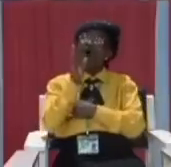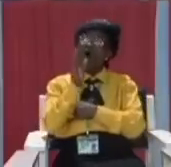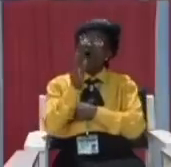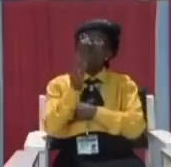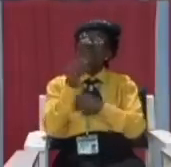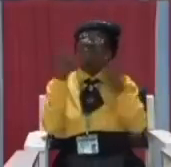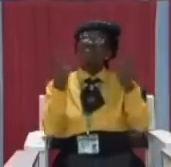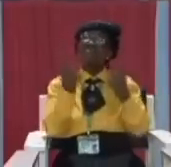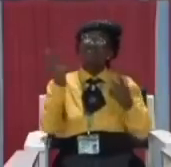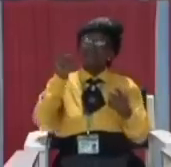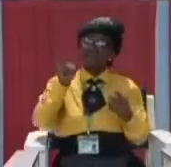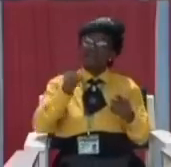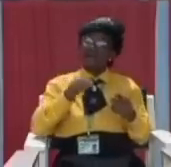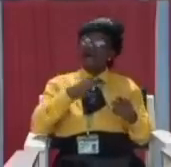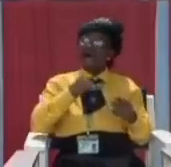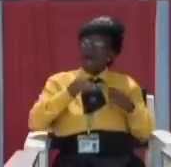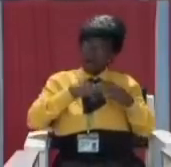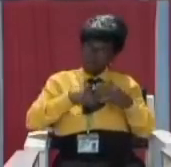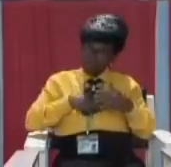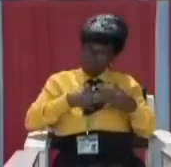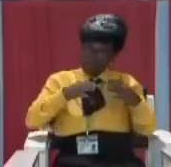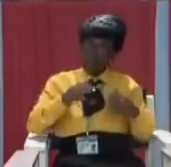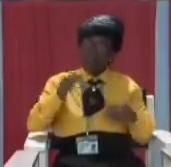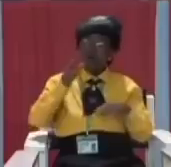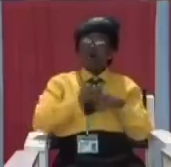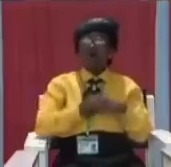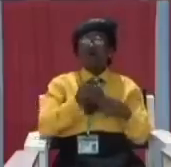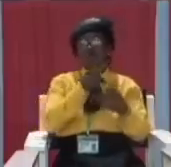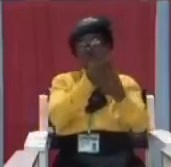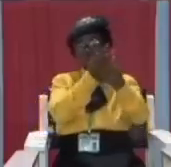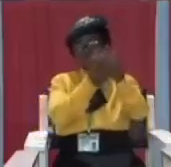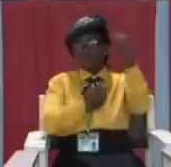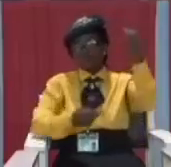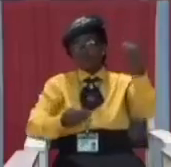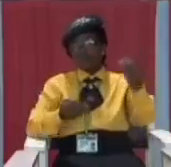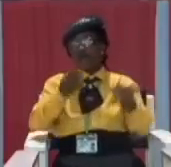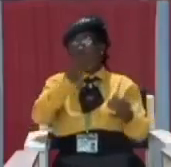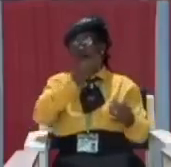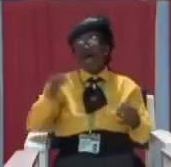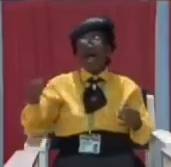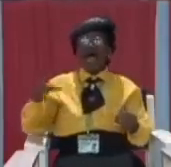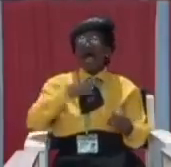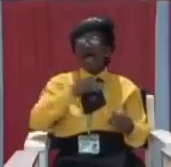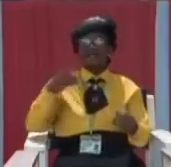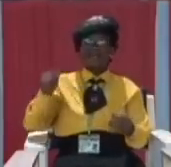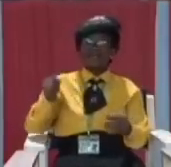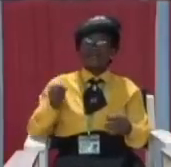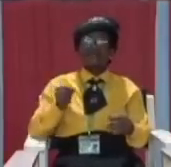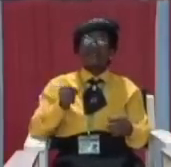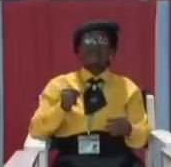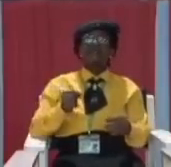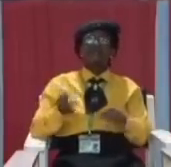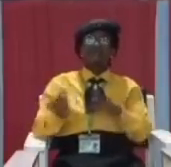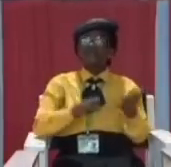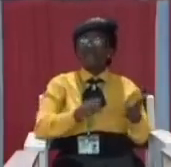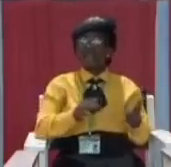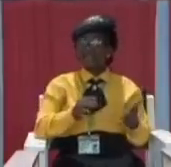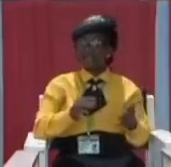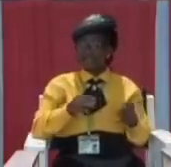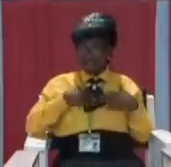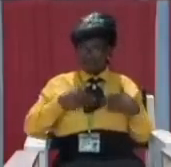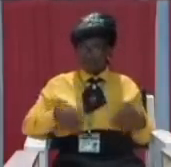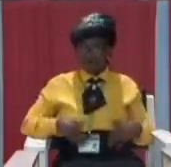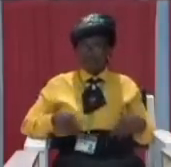both. And the dead womb came back to life. The dead body came back to life.